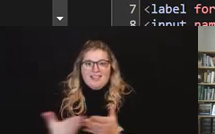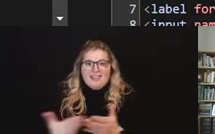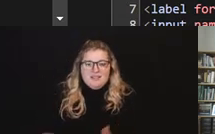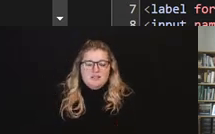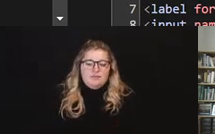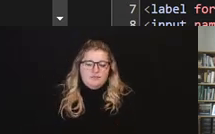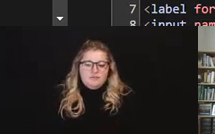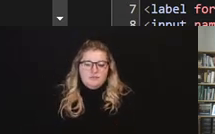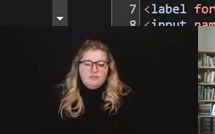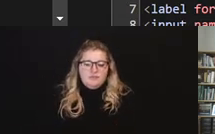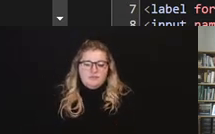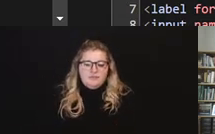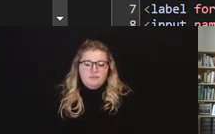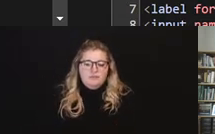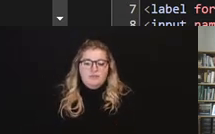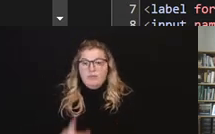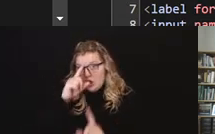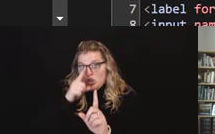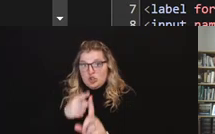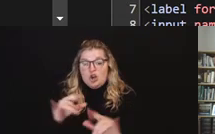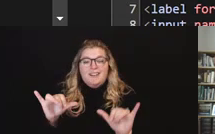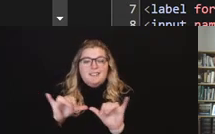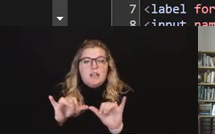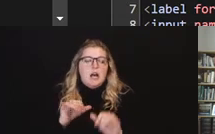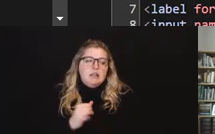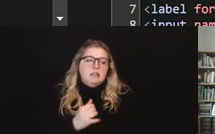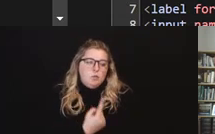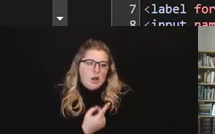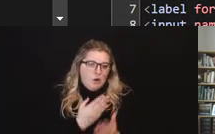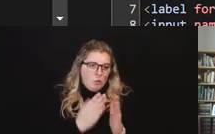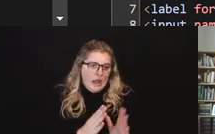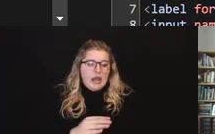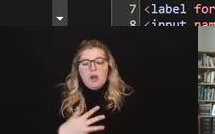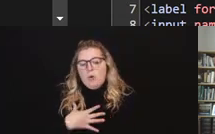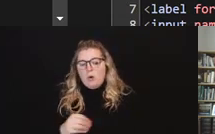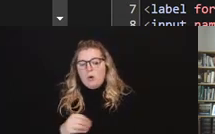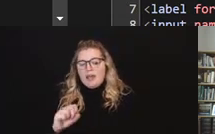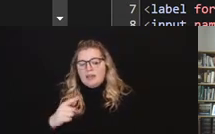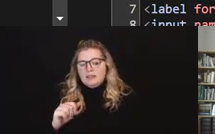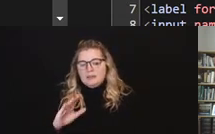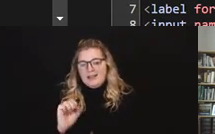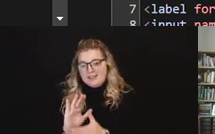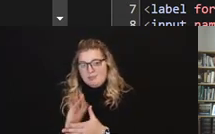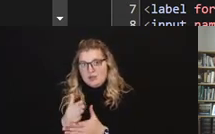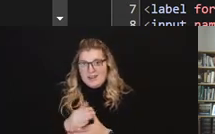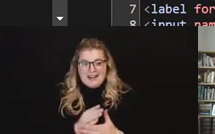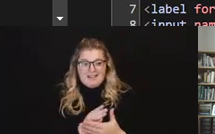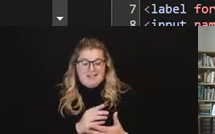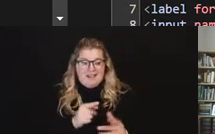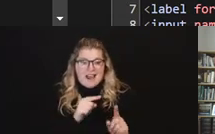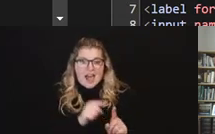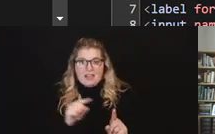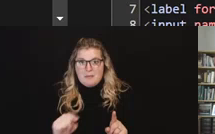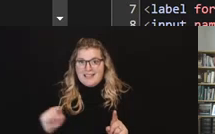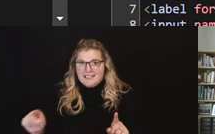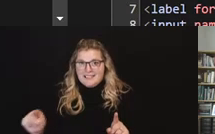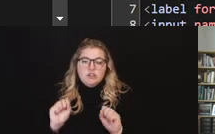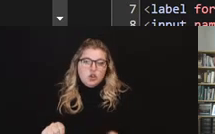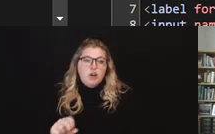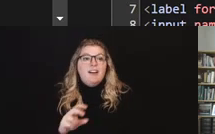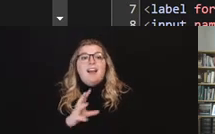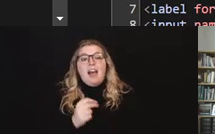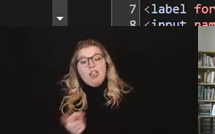And target size can be one way to do that. White space between elements can be another way to do that. And I think often it's maybe even both of them working together.